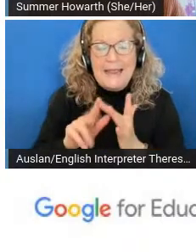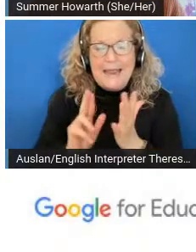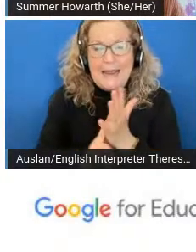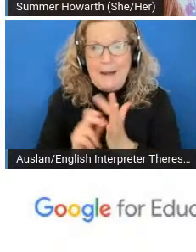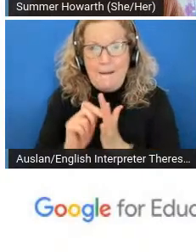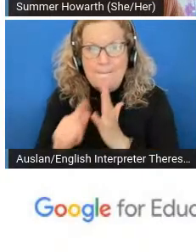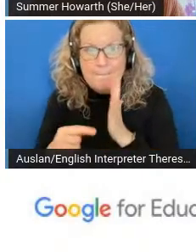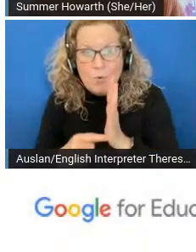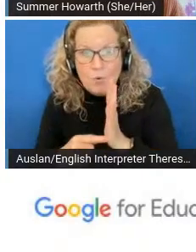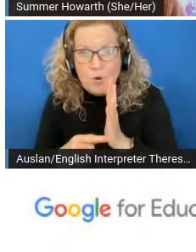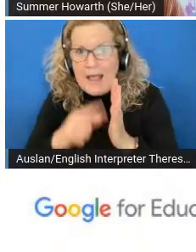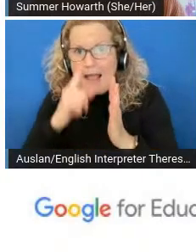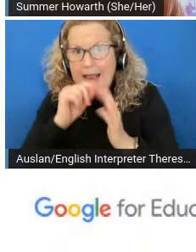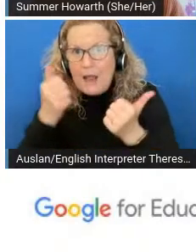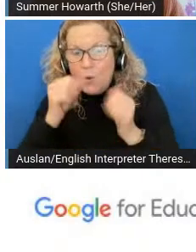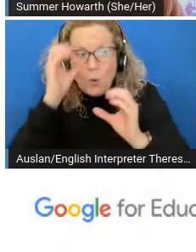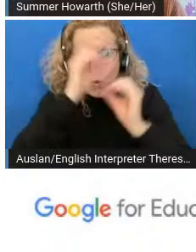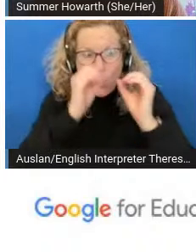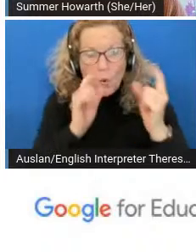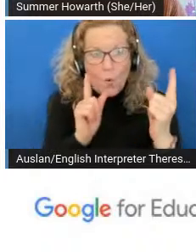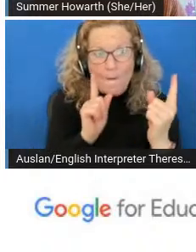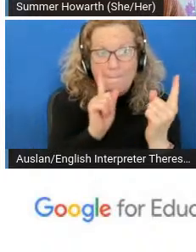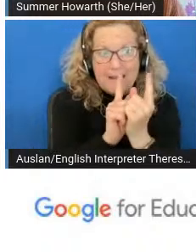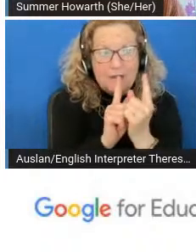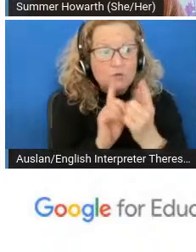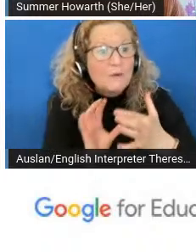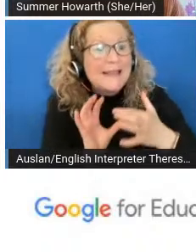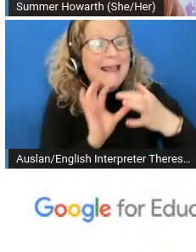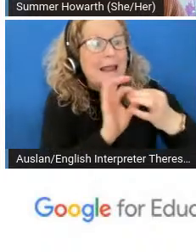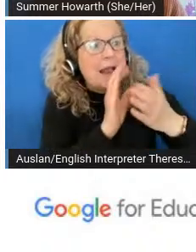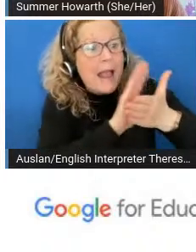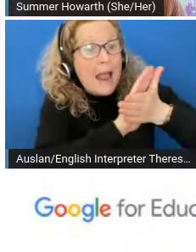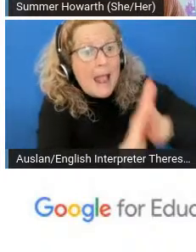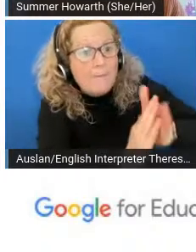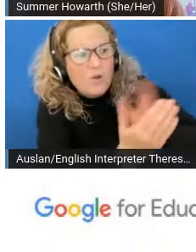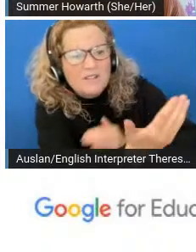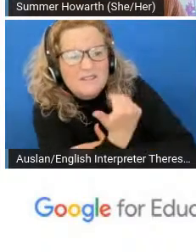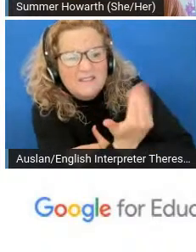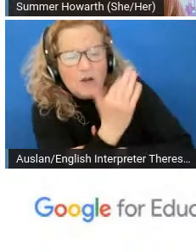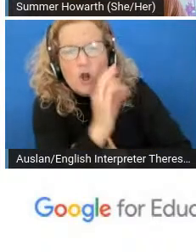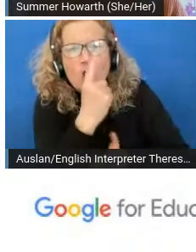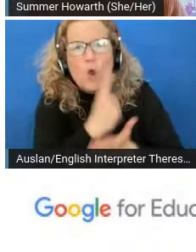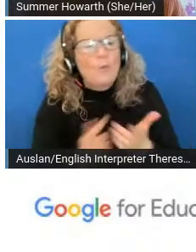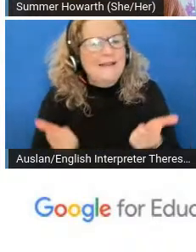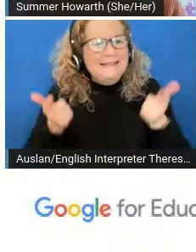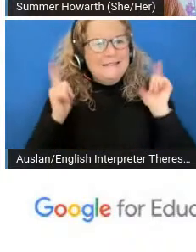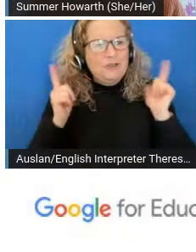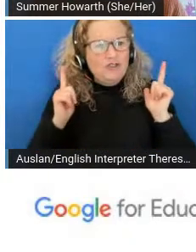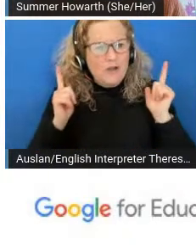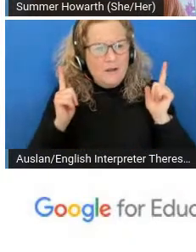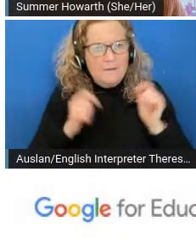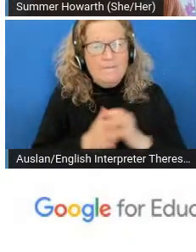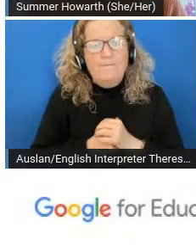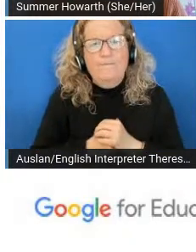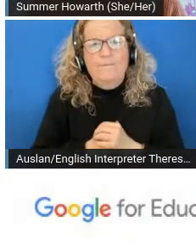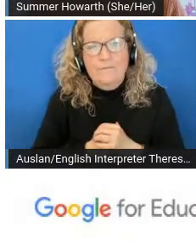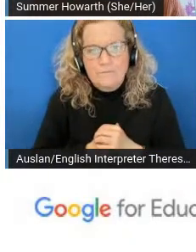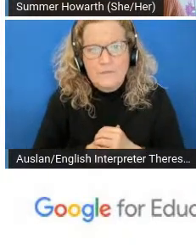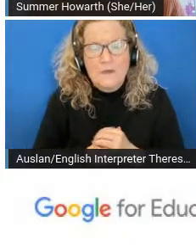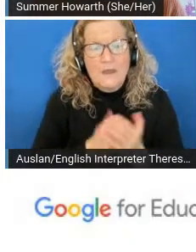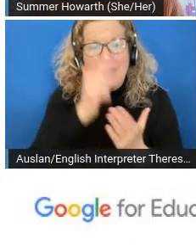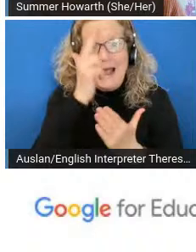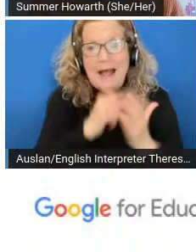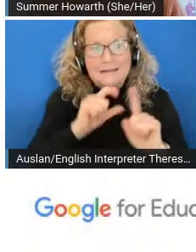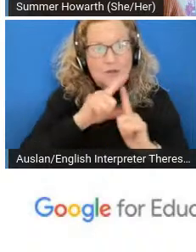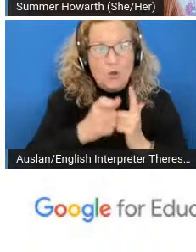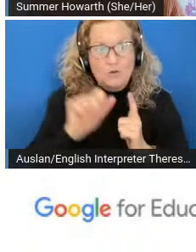use Google Meet to connect out to some experts to give the input instead of just me? We're going to explore arts and culture in a moment. We're